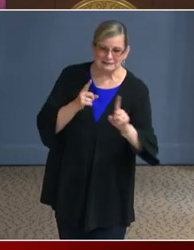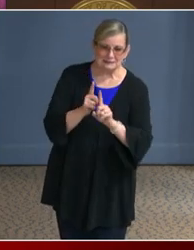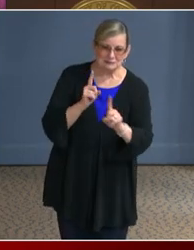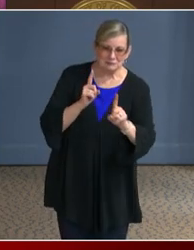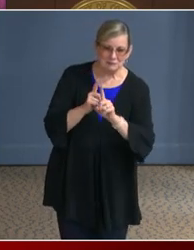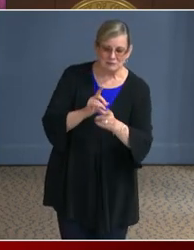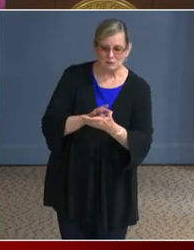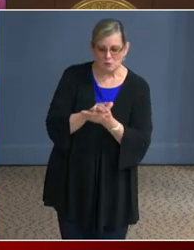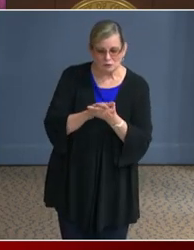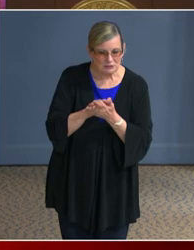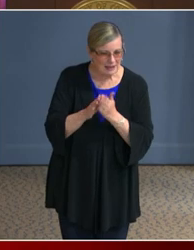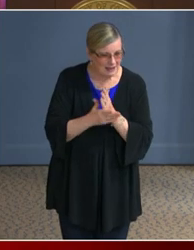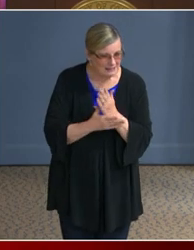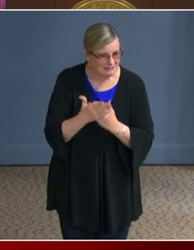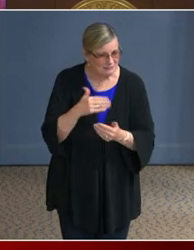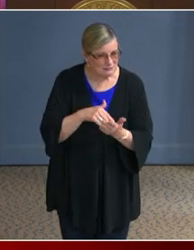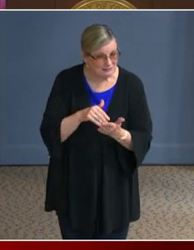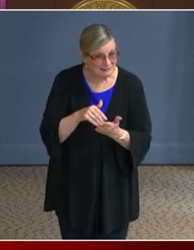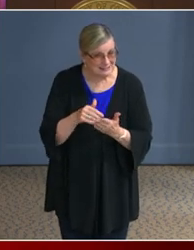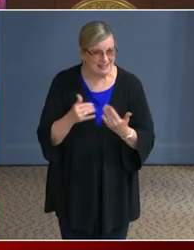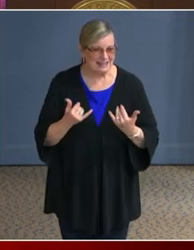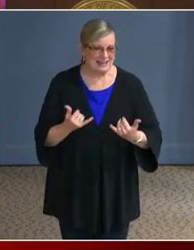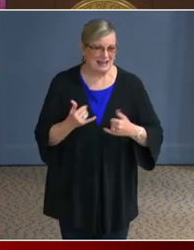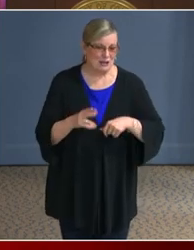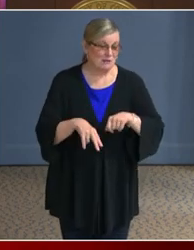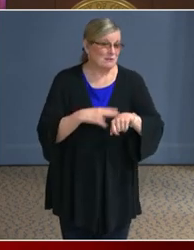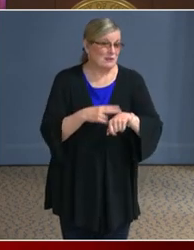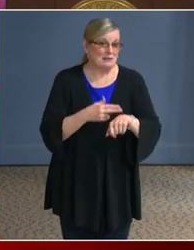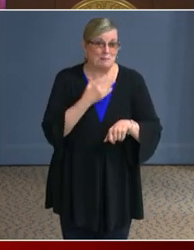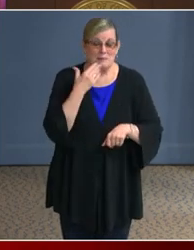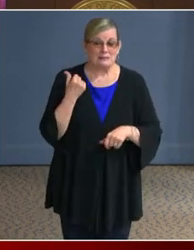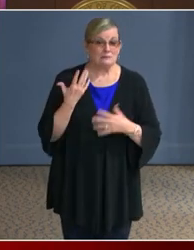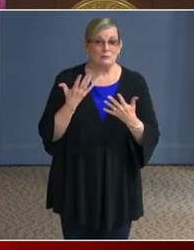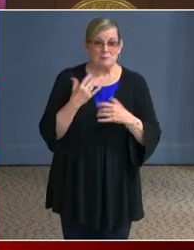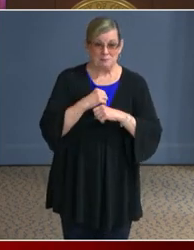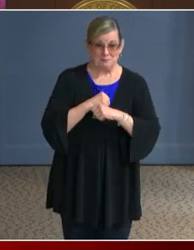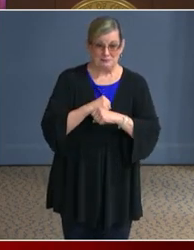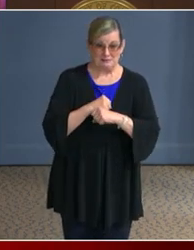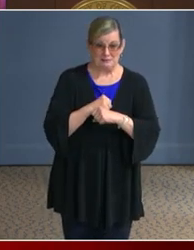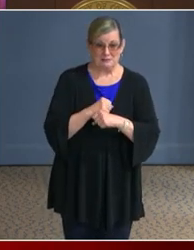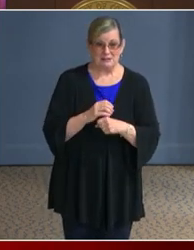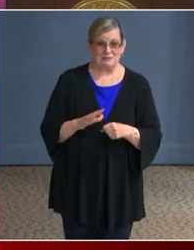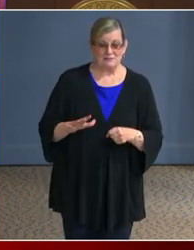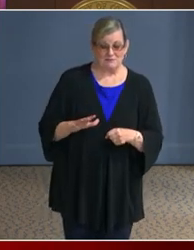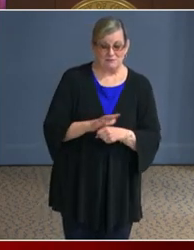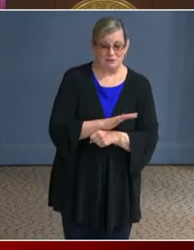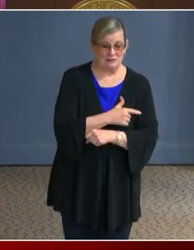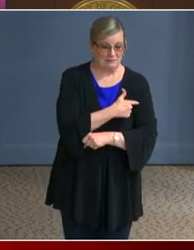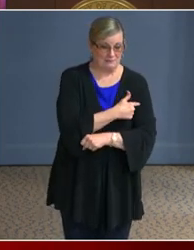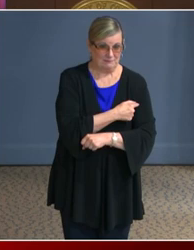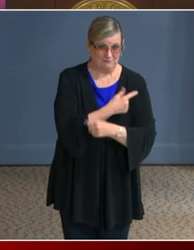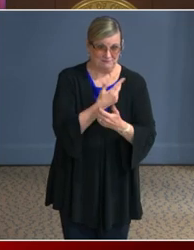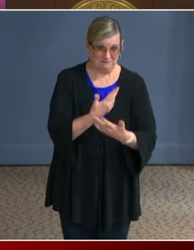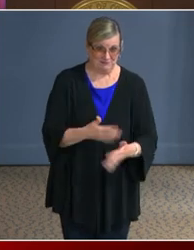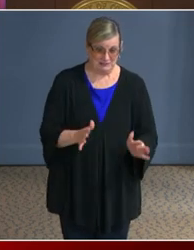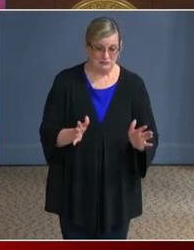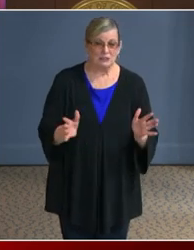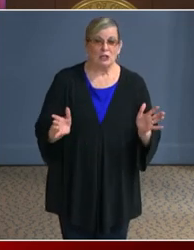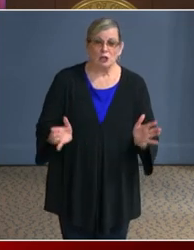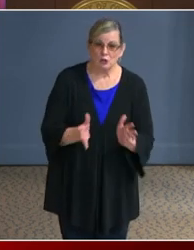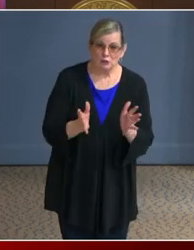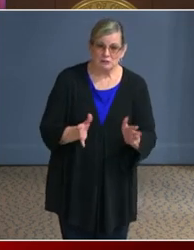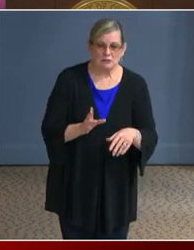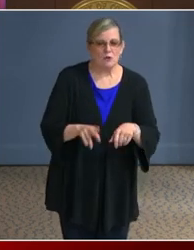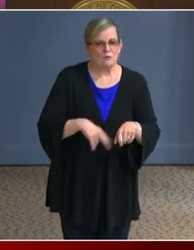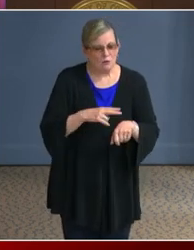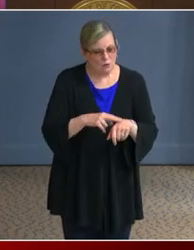frequently. Now, of course, your best protection is to be fully vaccinated. And we still want people, of course, to wash